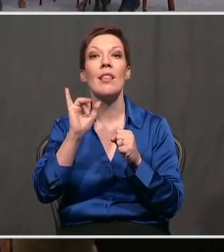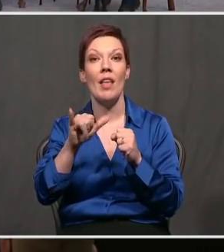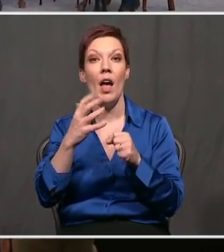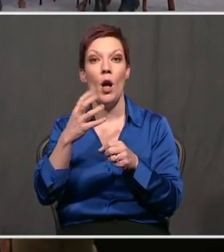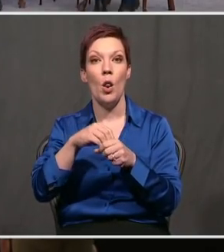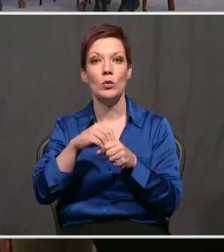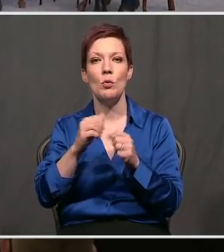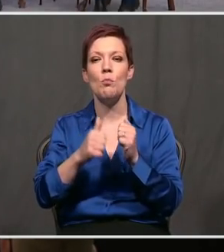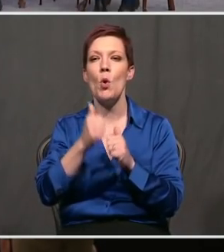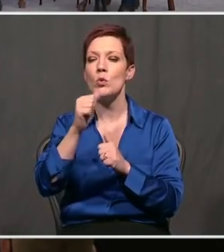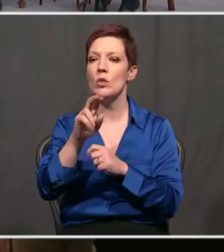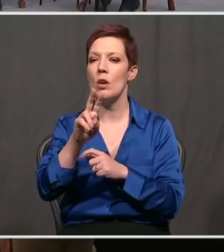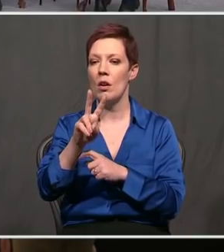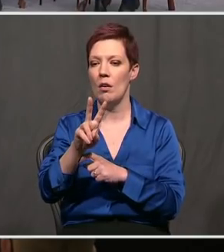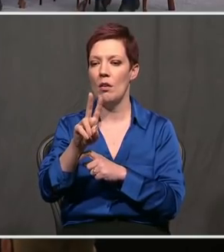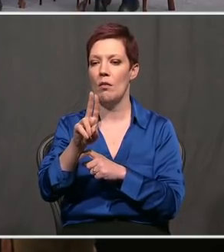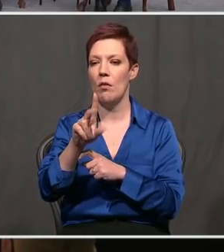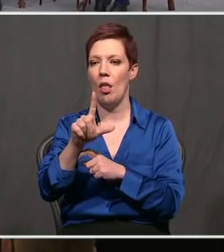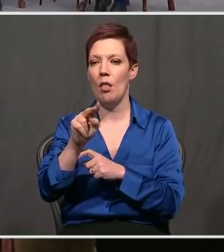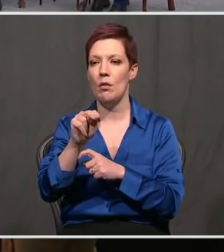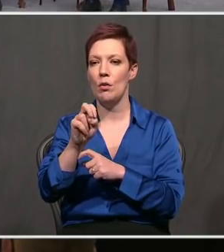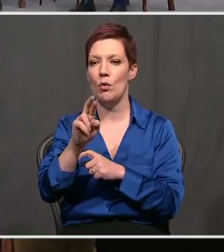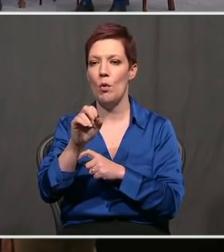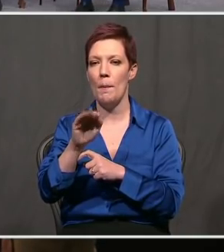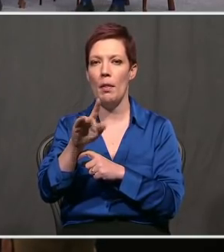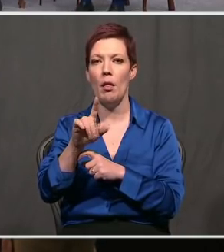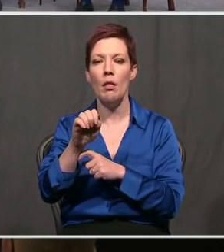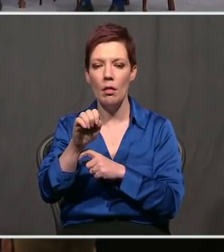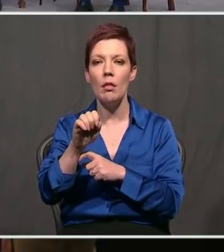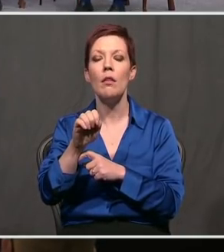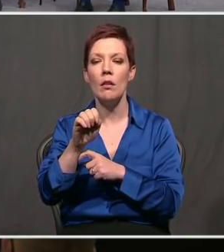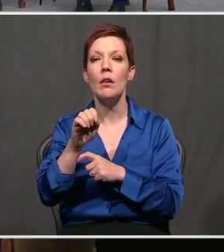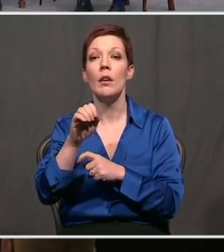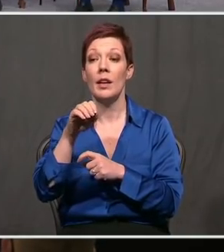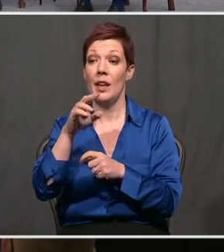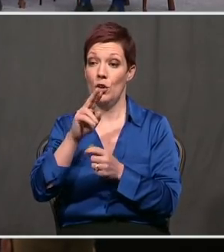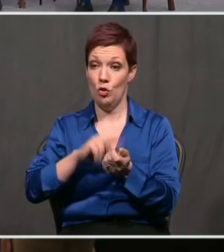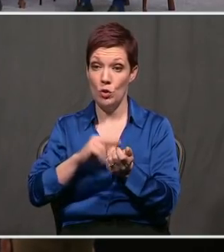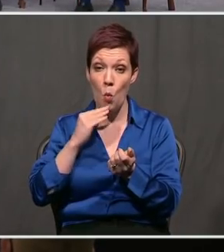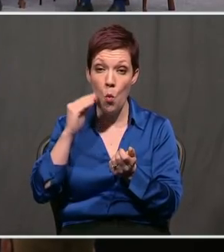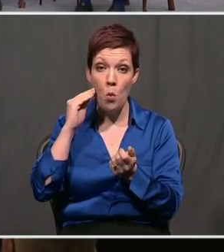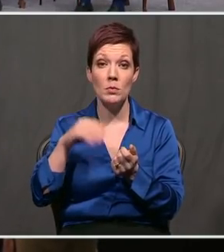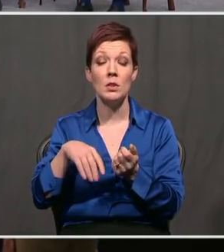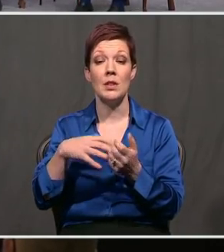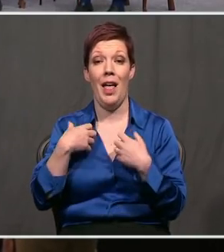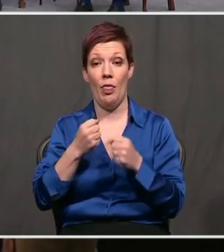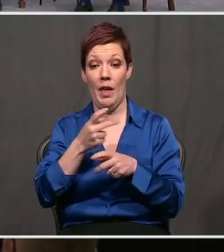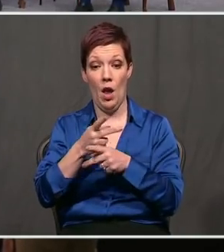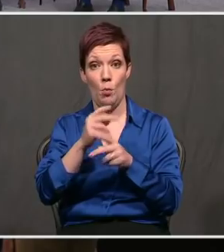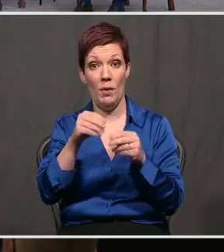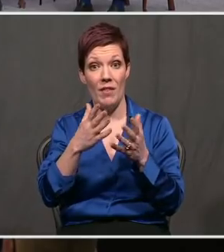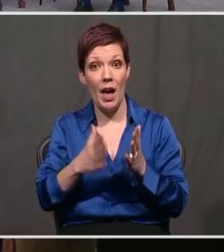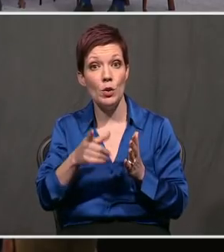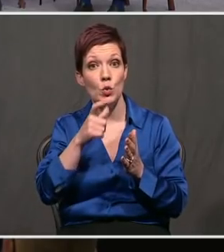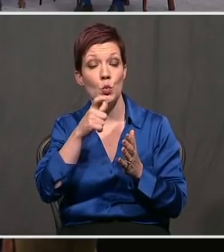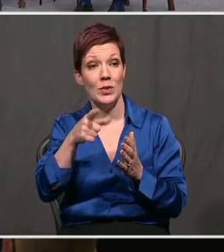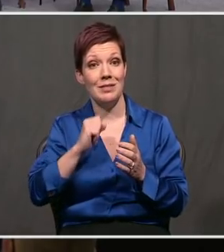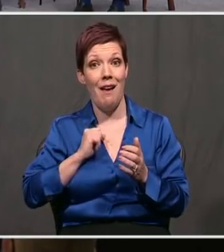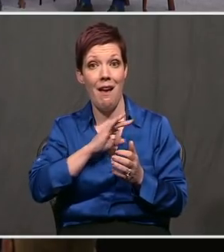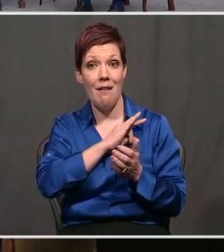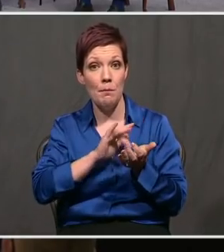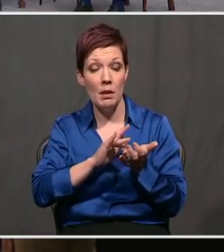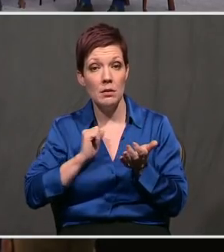the most vulnerable in nursing homes, our healthcare providers, and staff, for all the obvious reasons of making sure